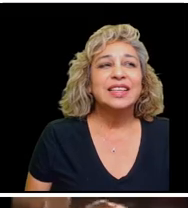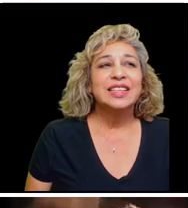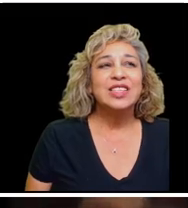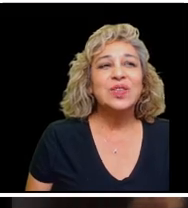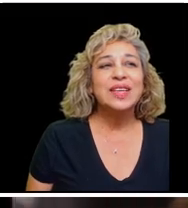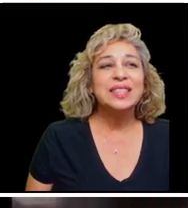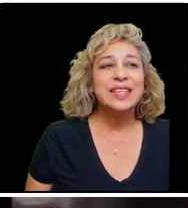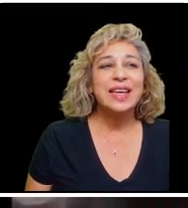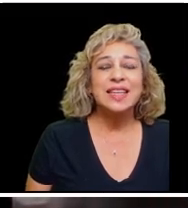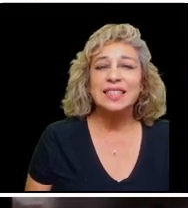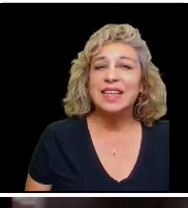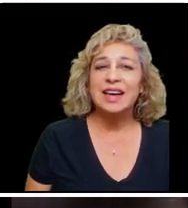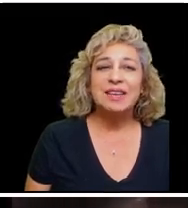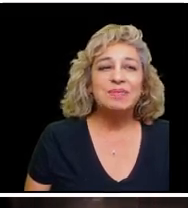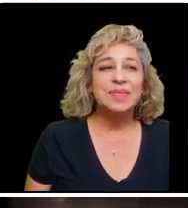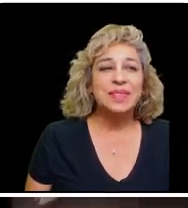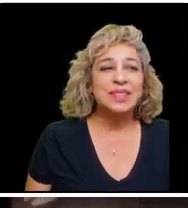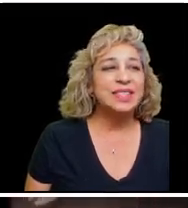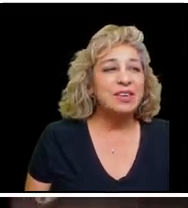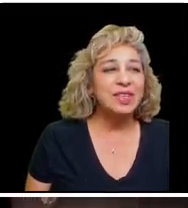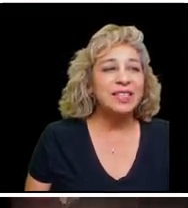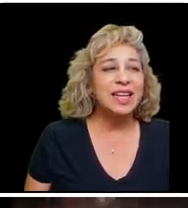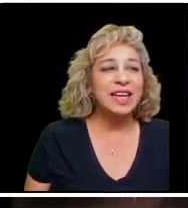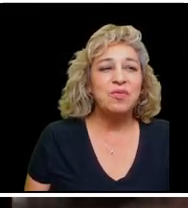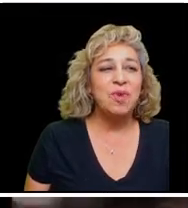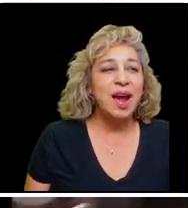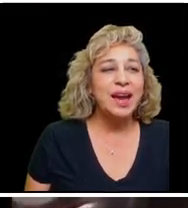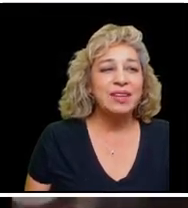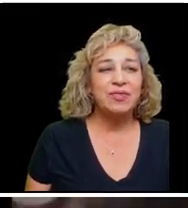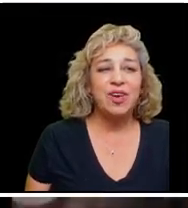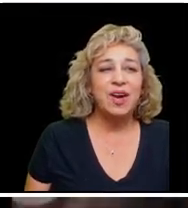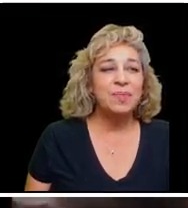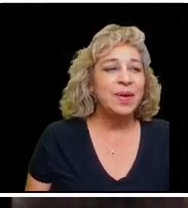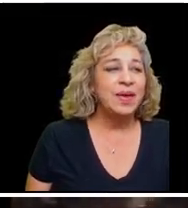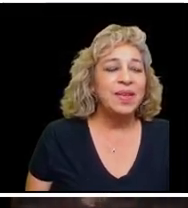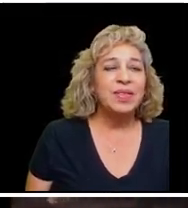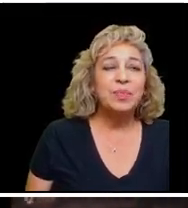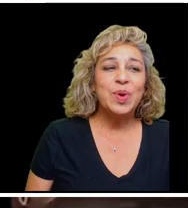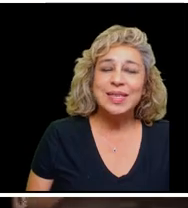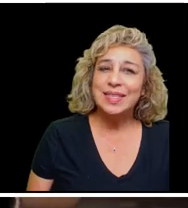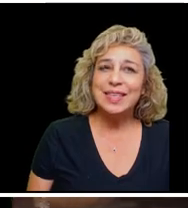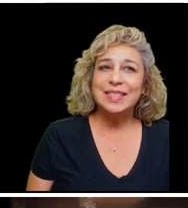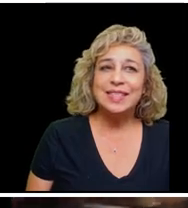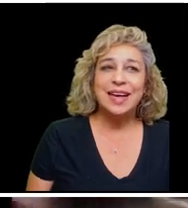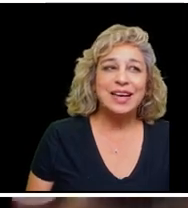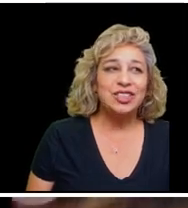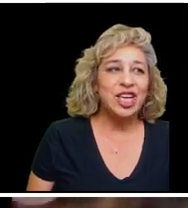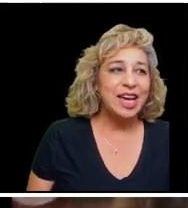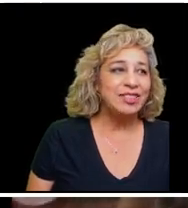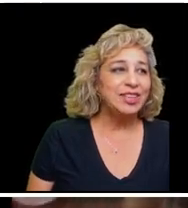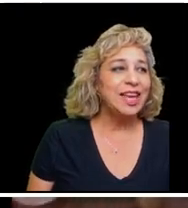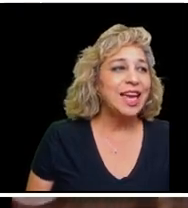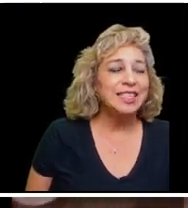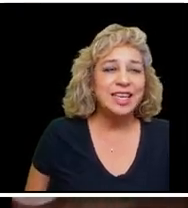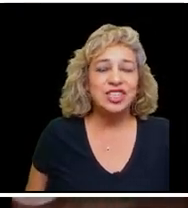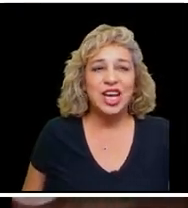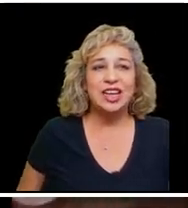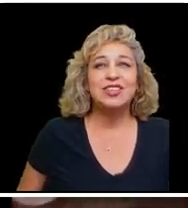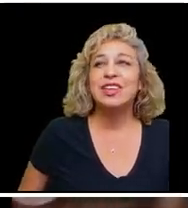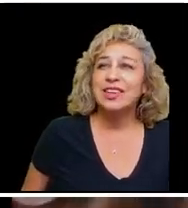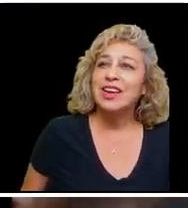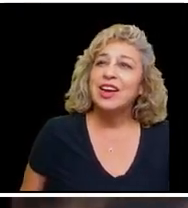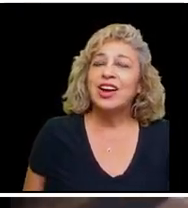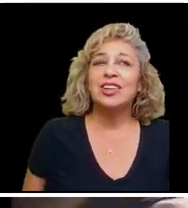so this is stuff that's taken right from the president's our channel he has a